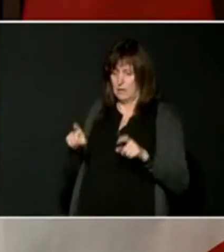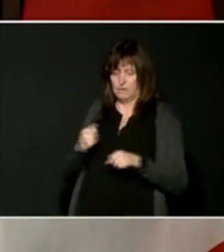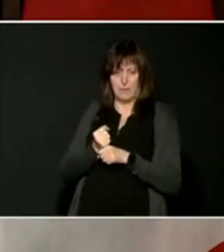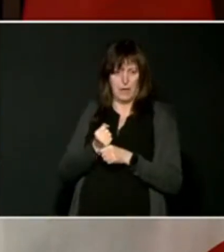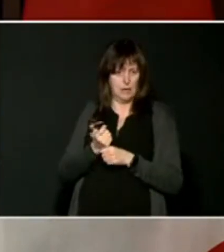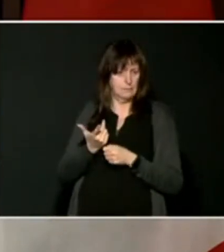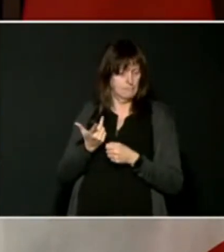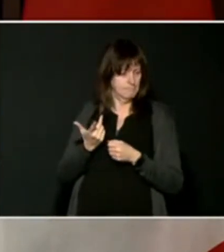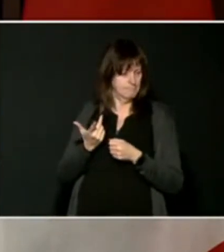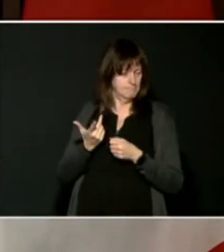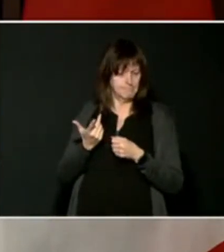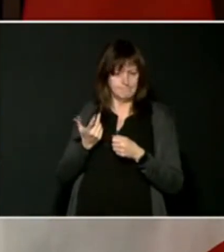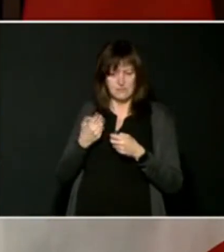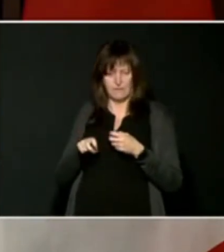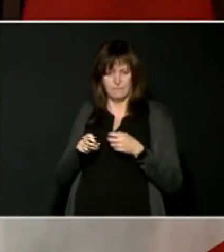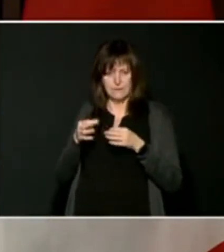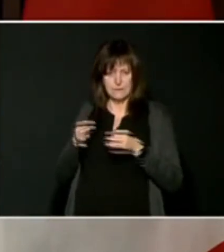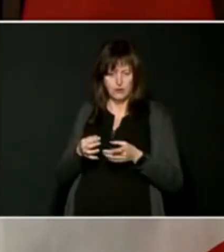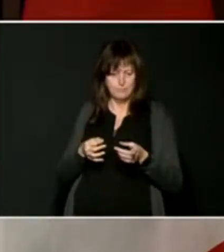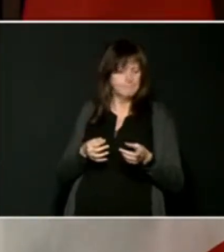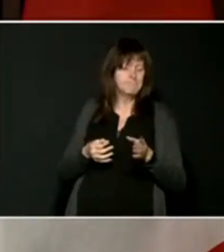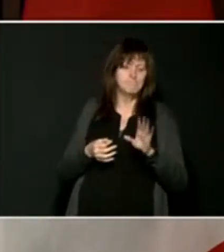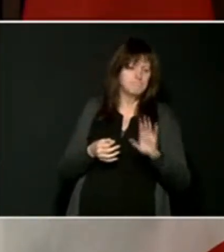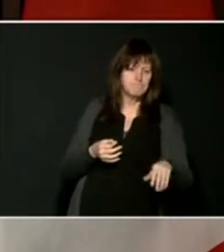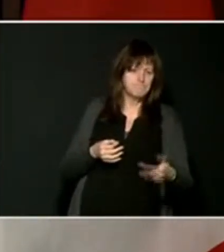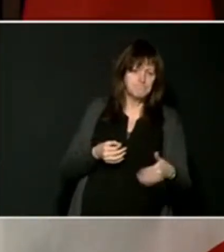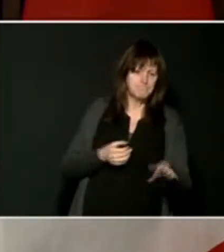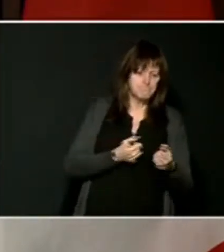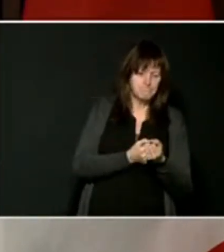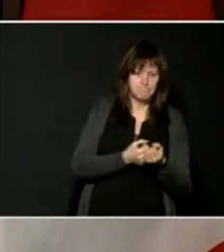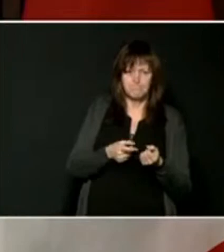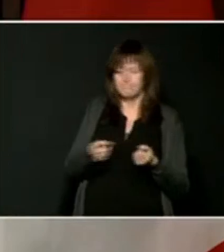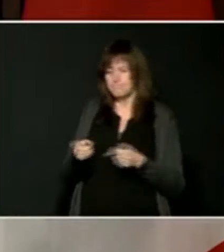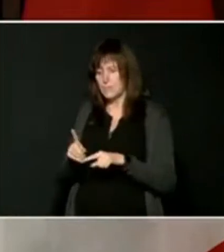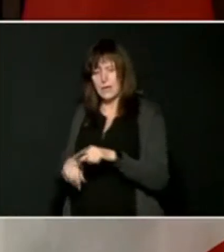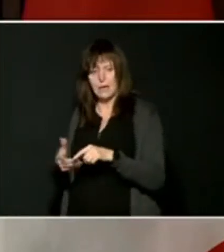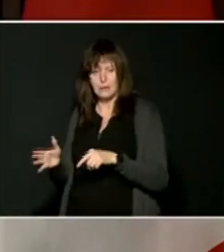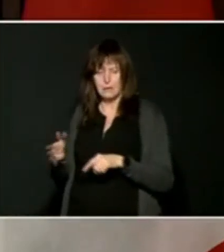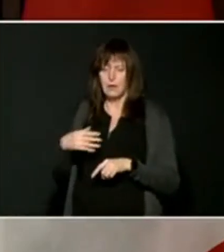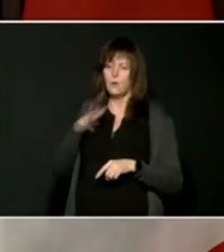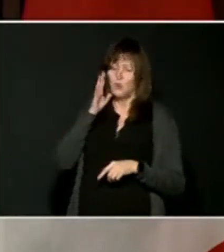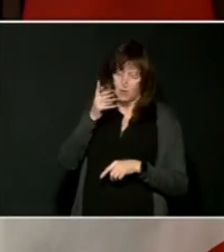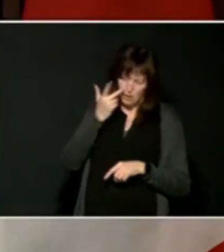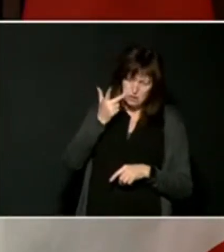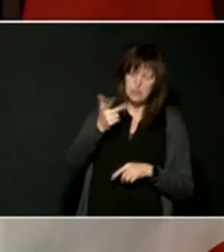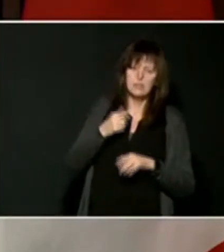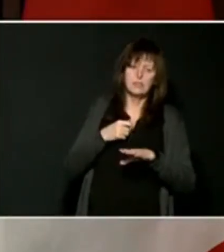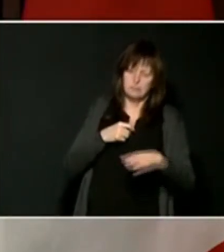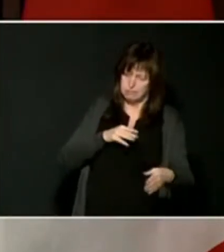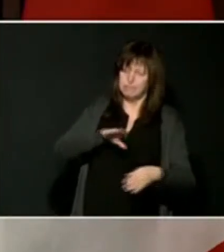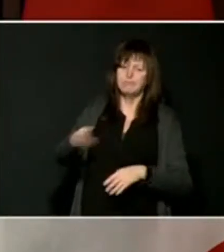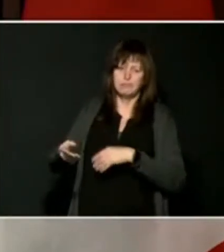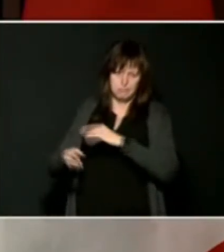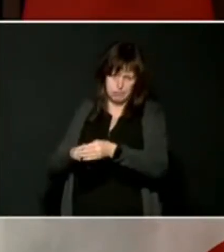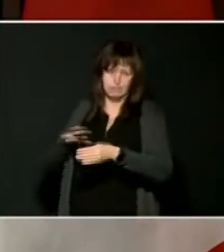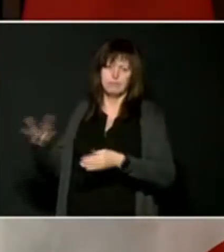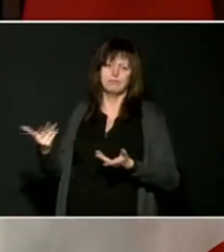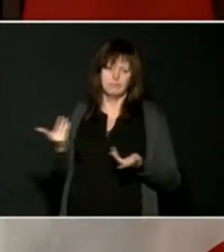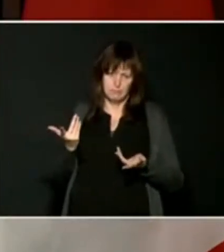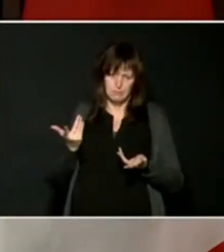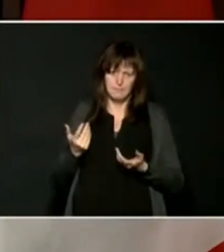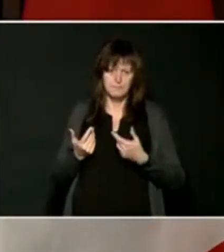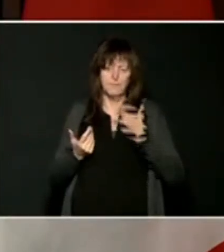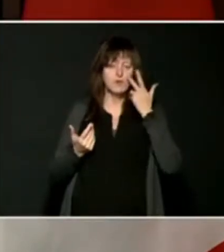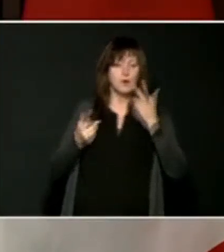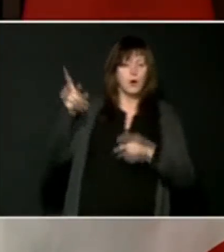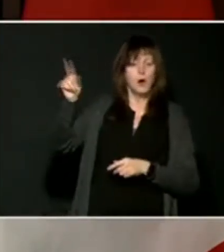where you will see loss of life and where you will see the sorts of challenges that we've seen in northern Italy, that we've seen in New York, that